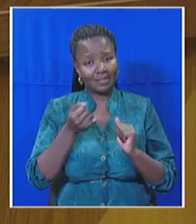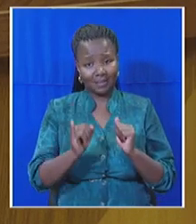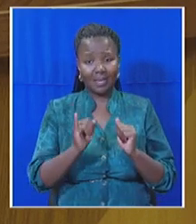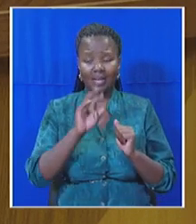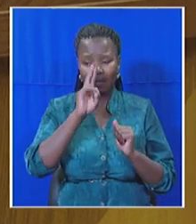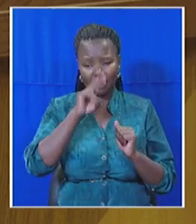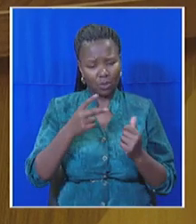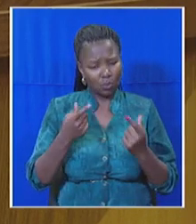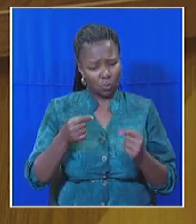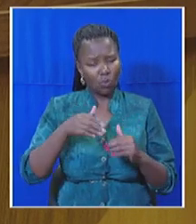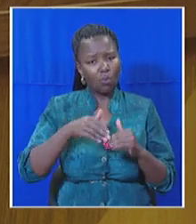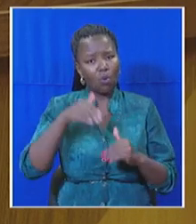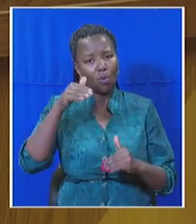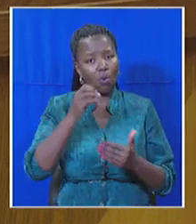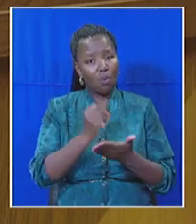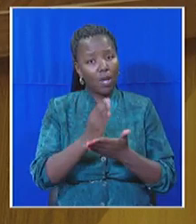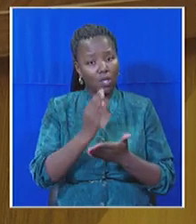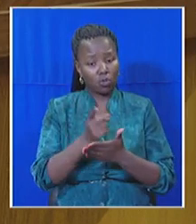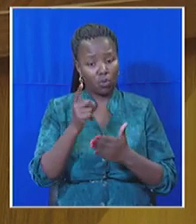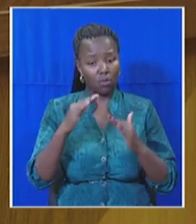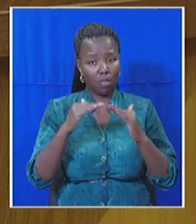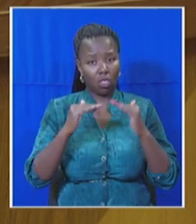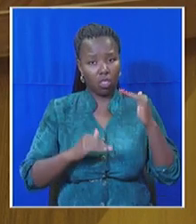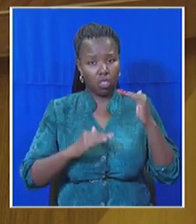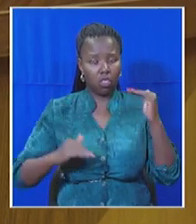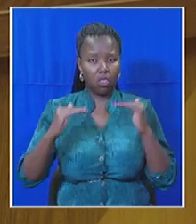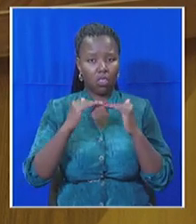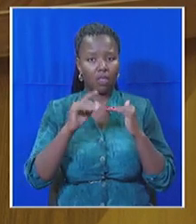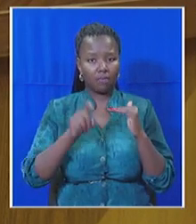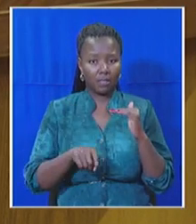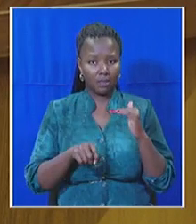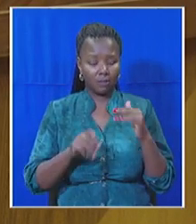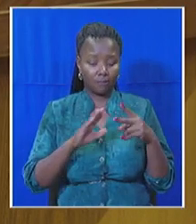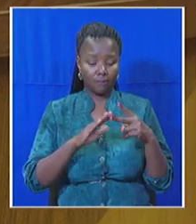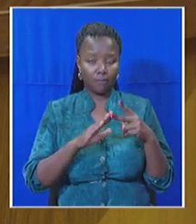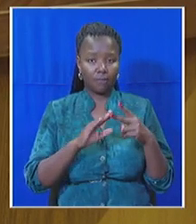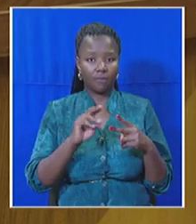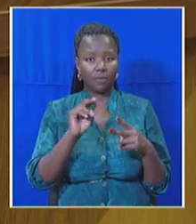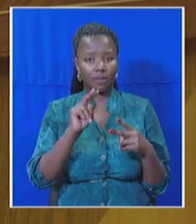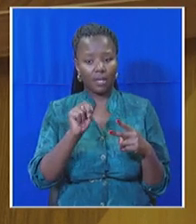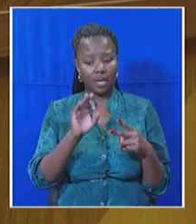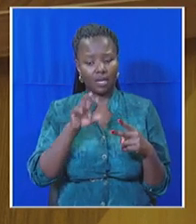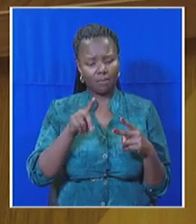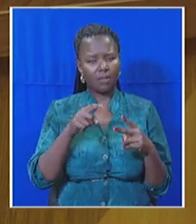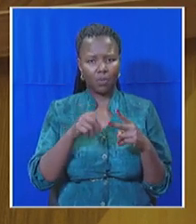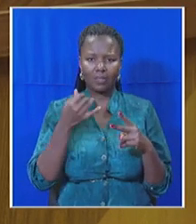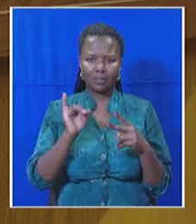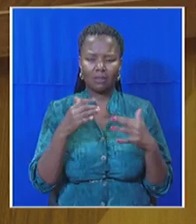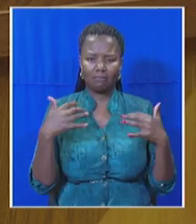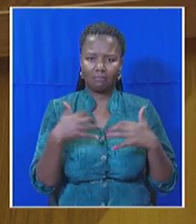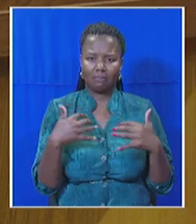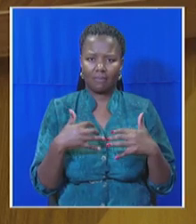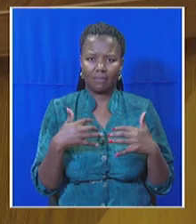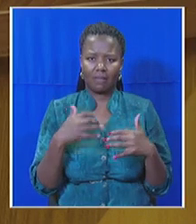go to correct this imbalance. The NFP also remains concerned about the lack of effective